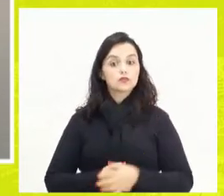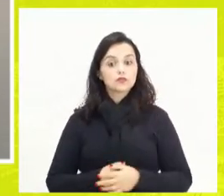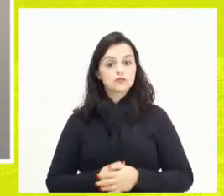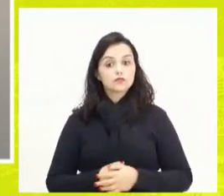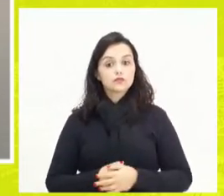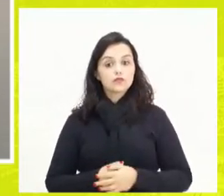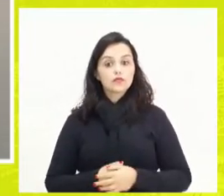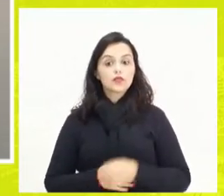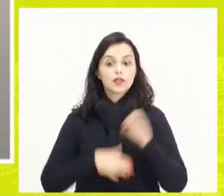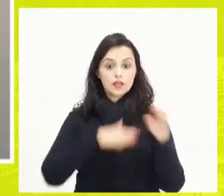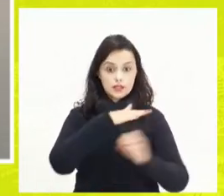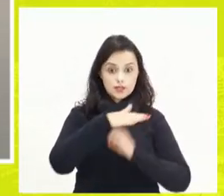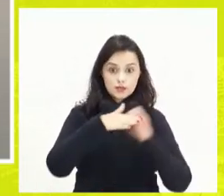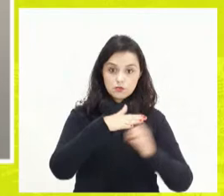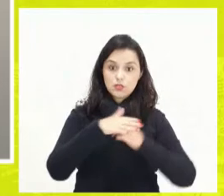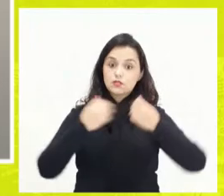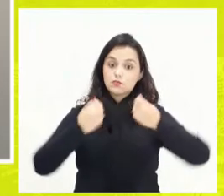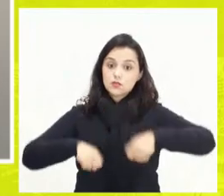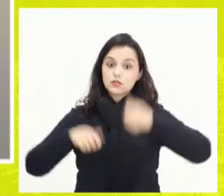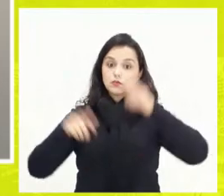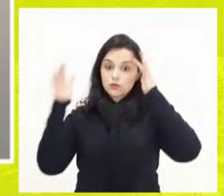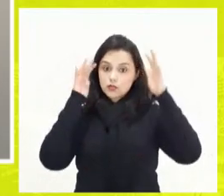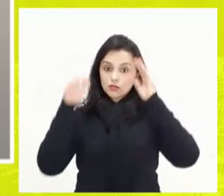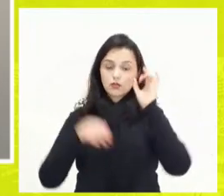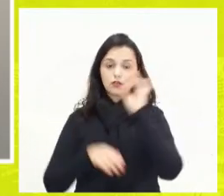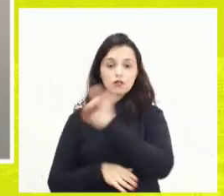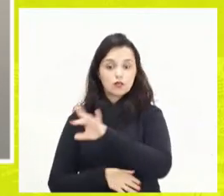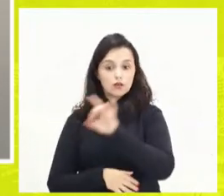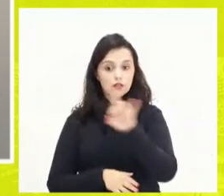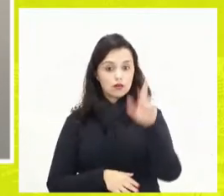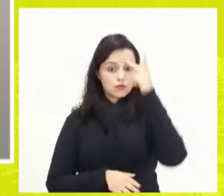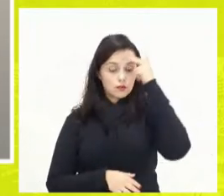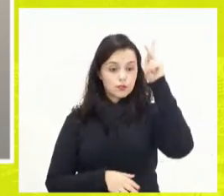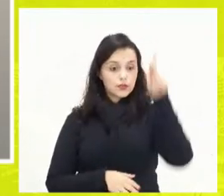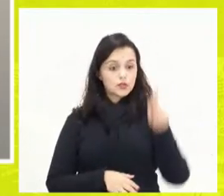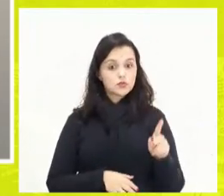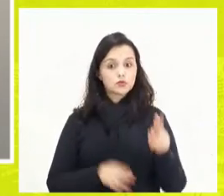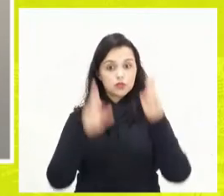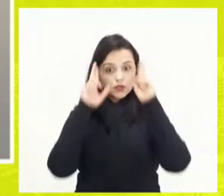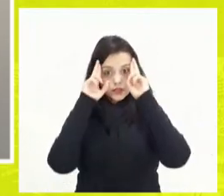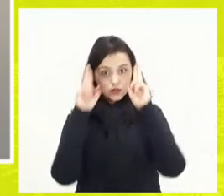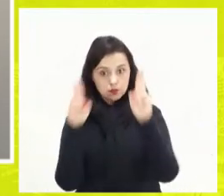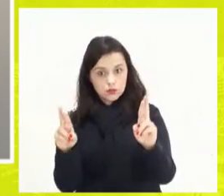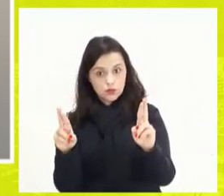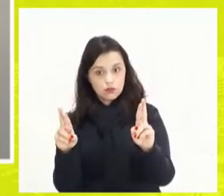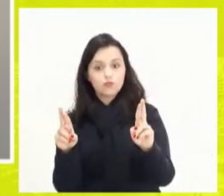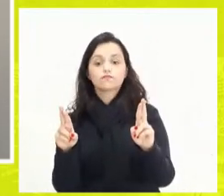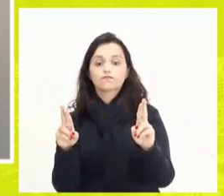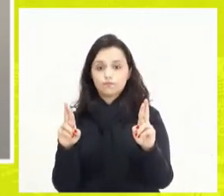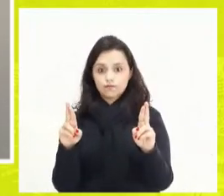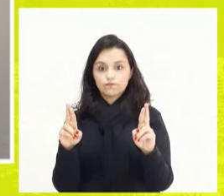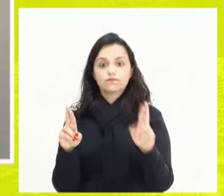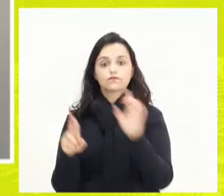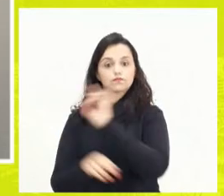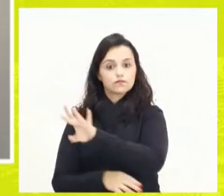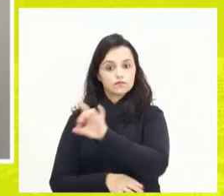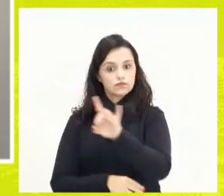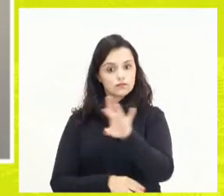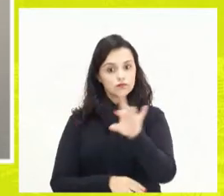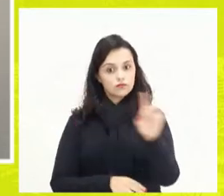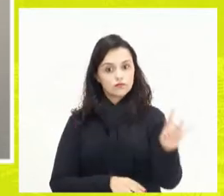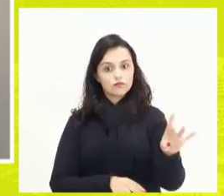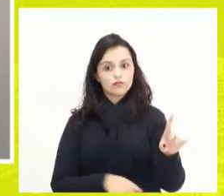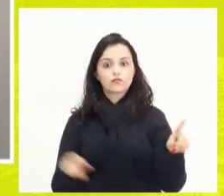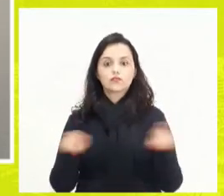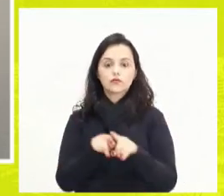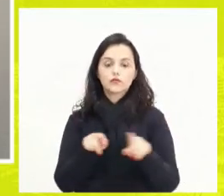communities lgbtqi plus we have to respect individualities but at the